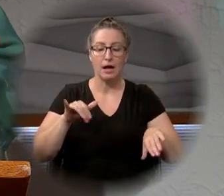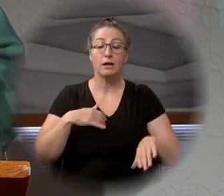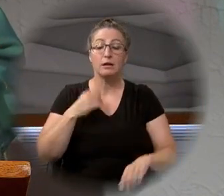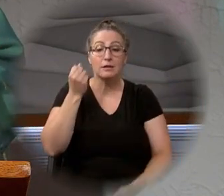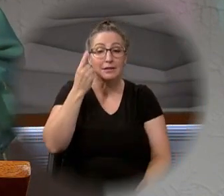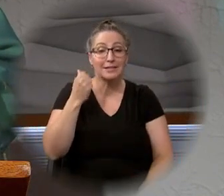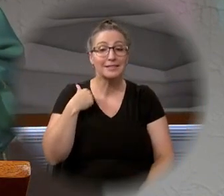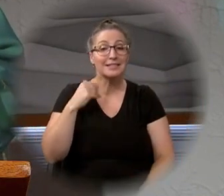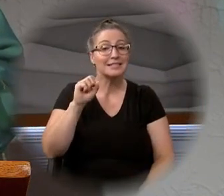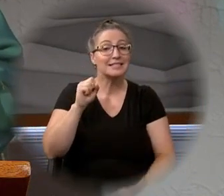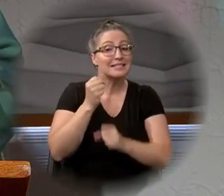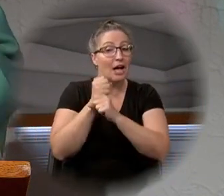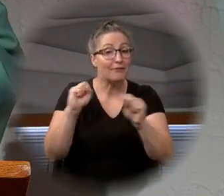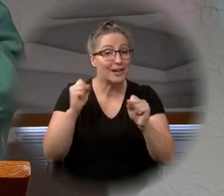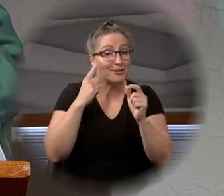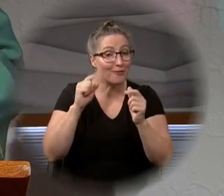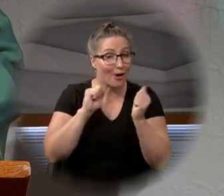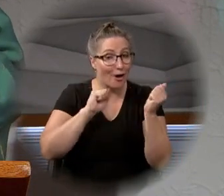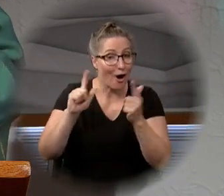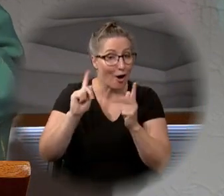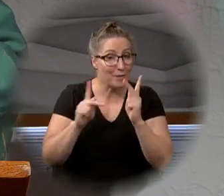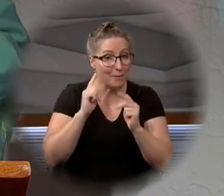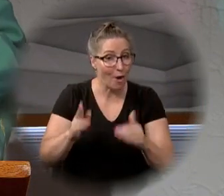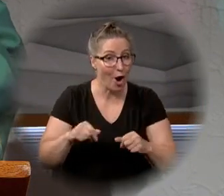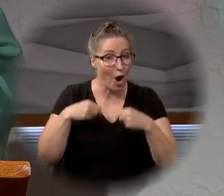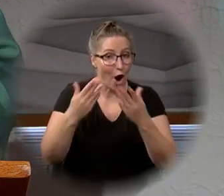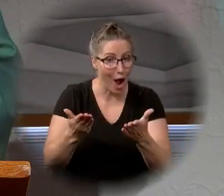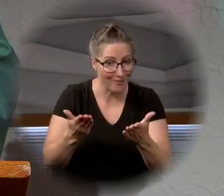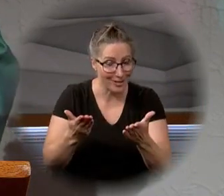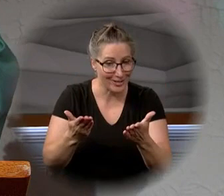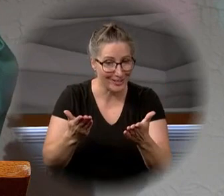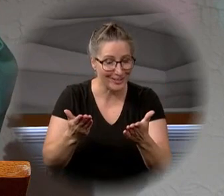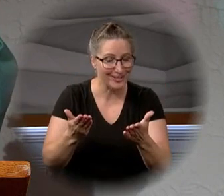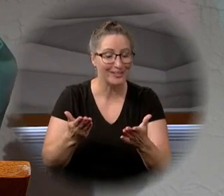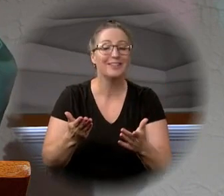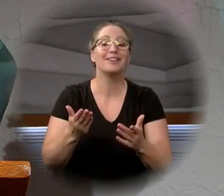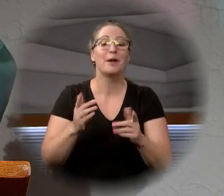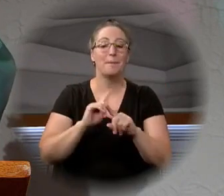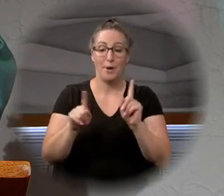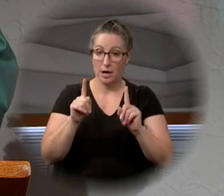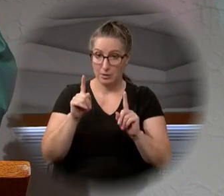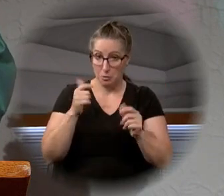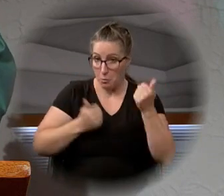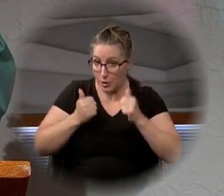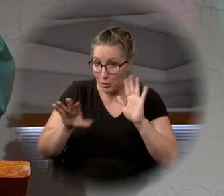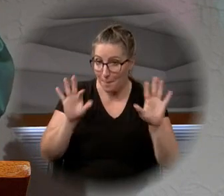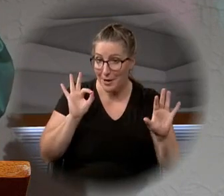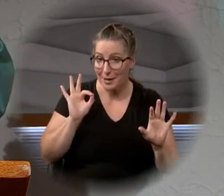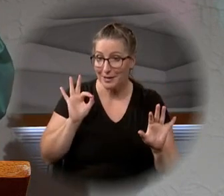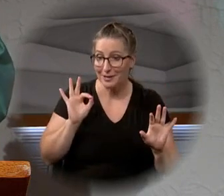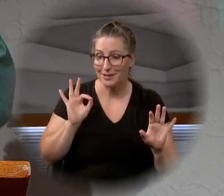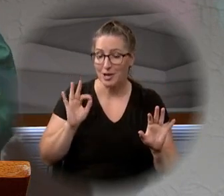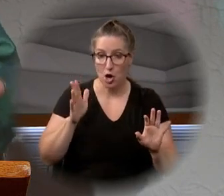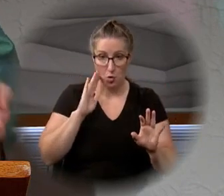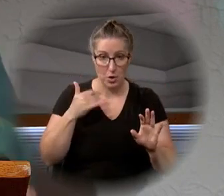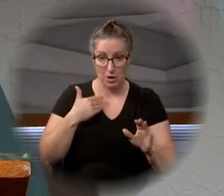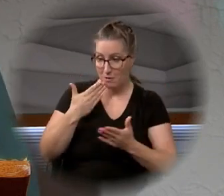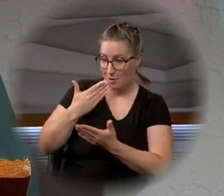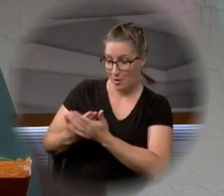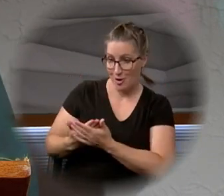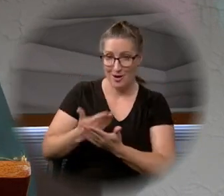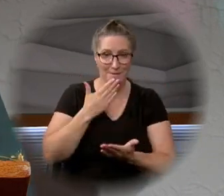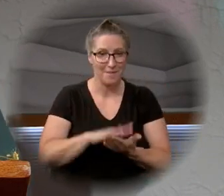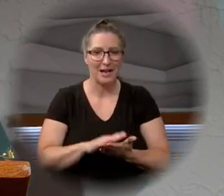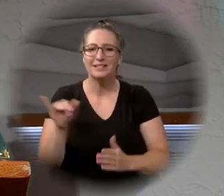everyone. But the reality is, as we heard about last Sunday with the weeds and the wheat, that God well knows that the reality is